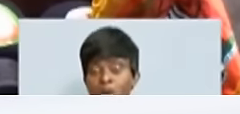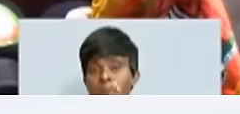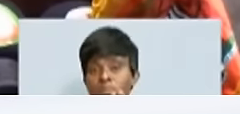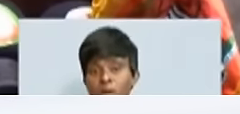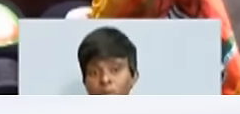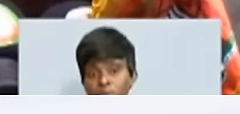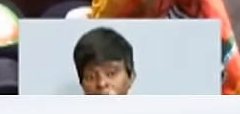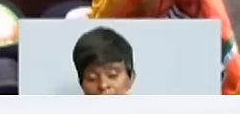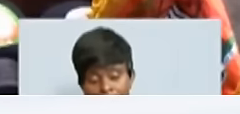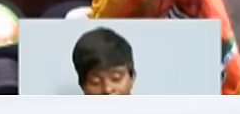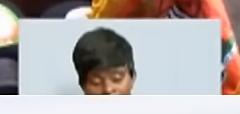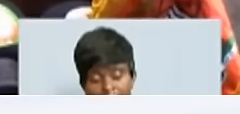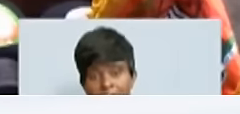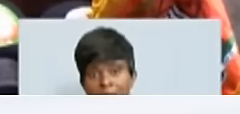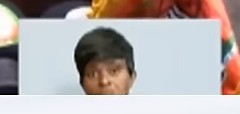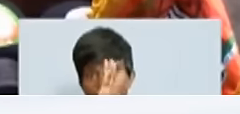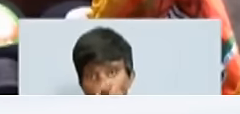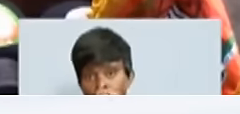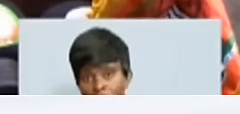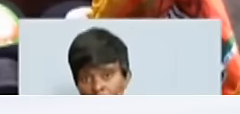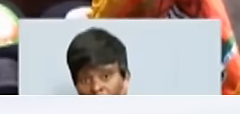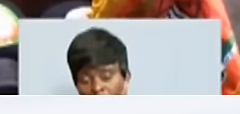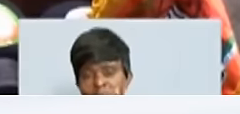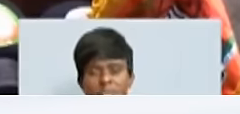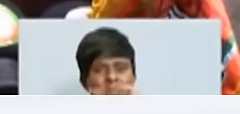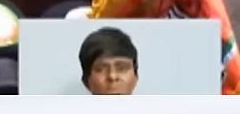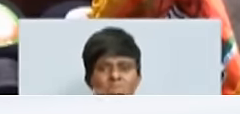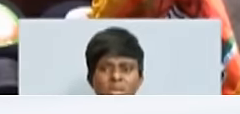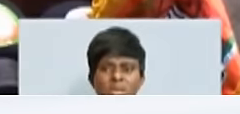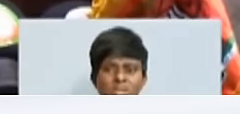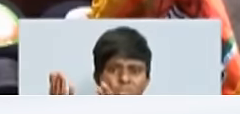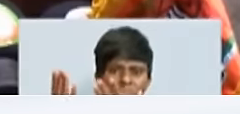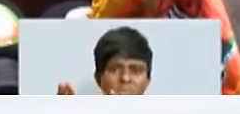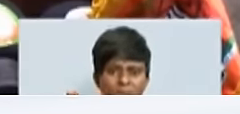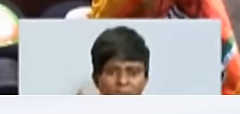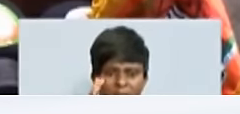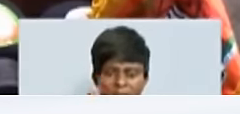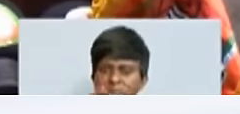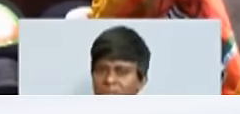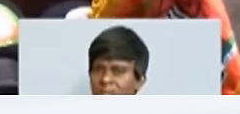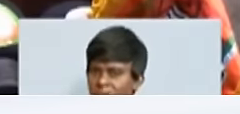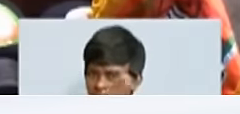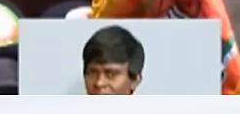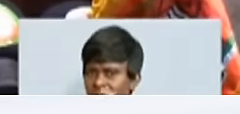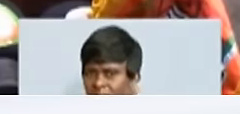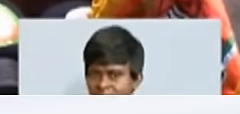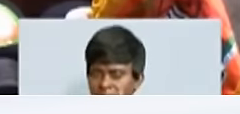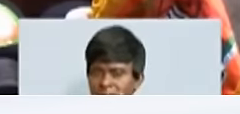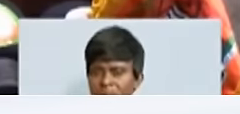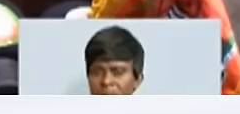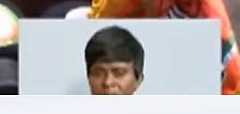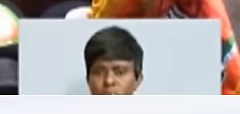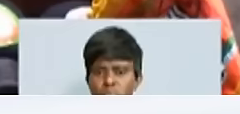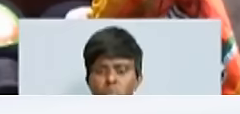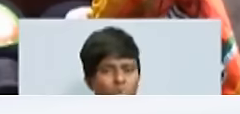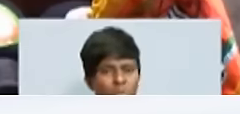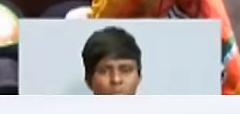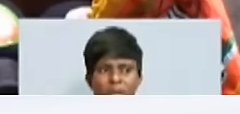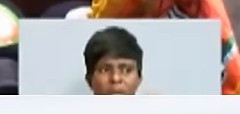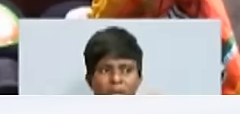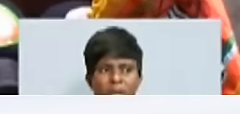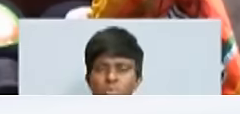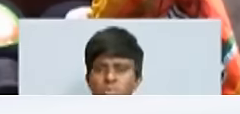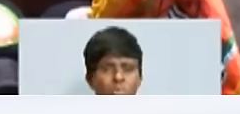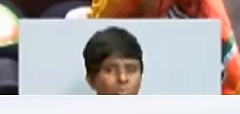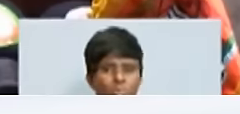that when a matter is bondable, give bond. A matter is bailable, give bail. There's no issue about that. No